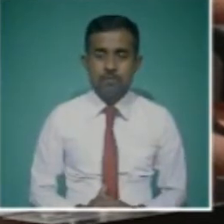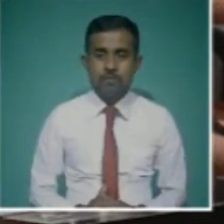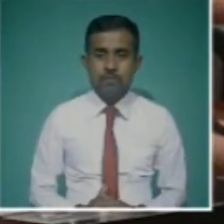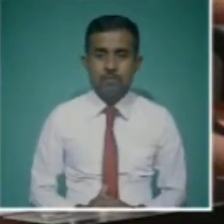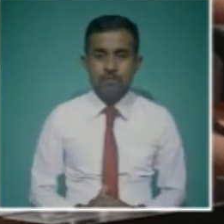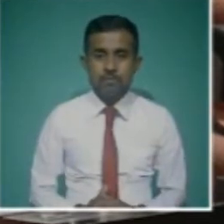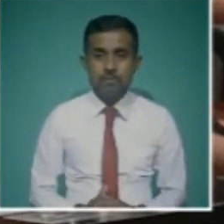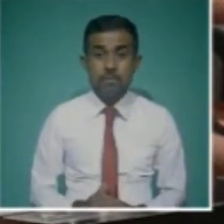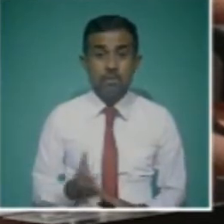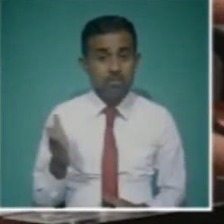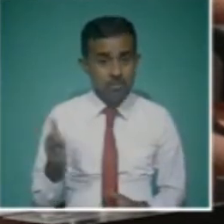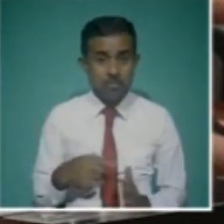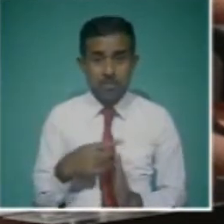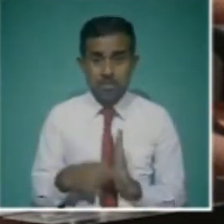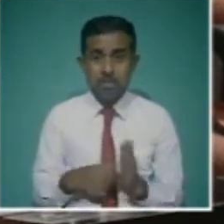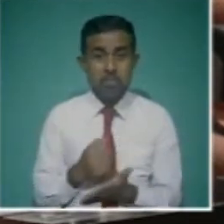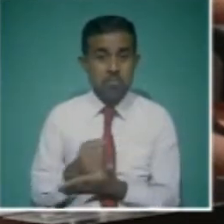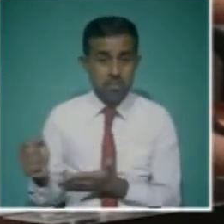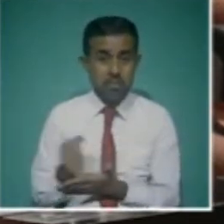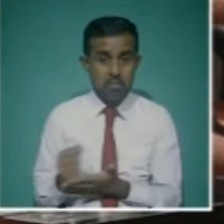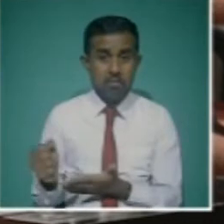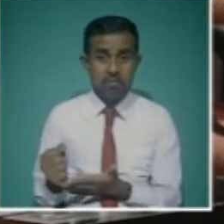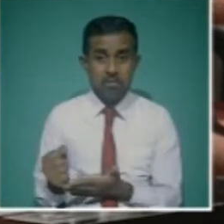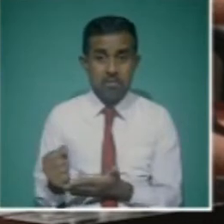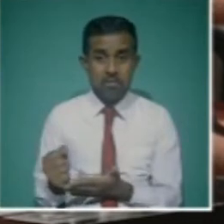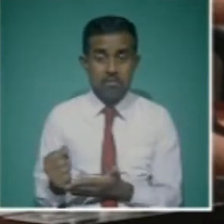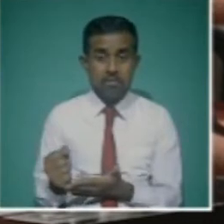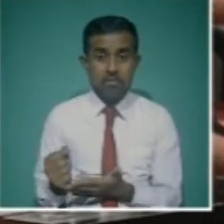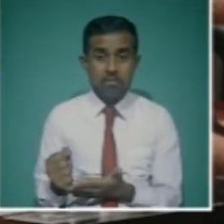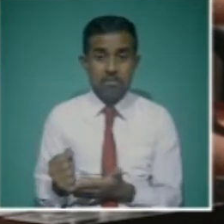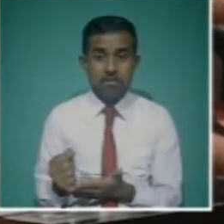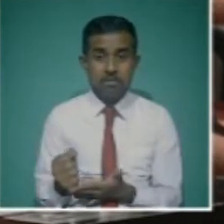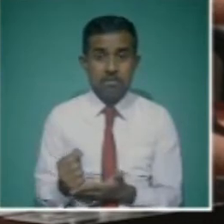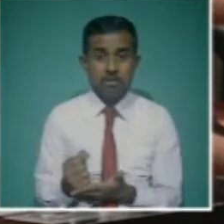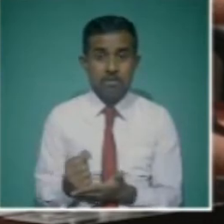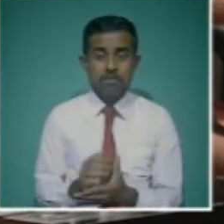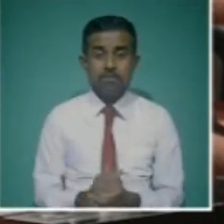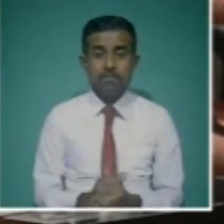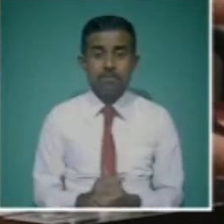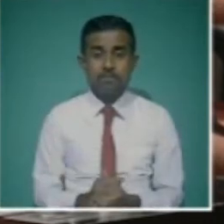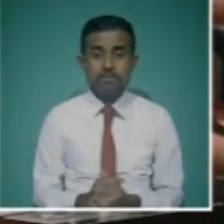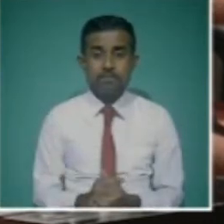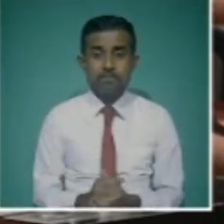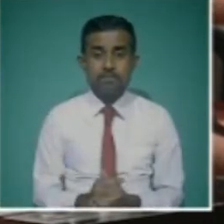country so that you can line your own pockets, the Tamils are suffering again.